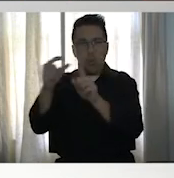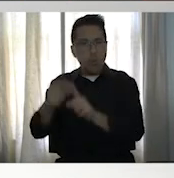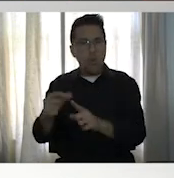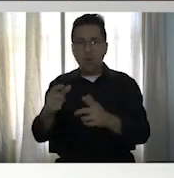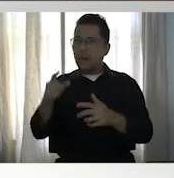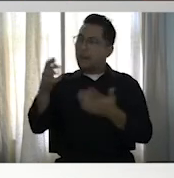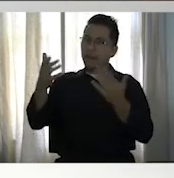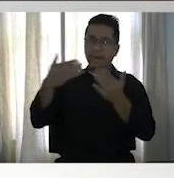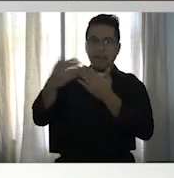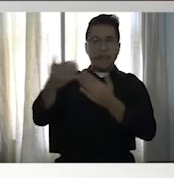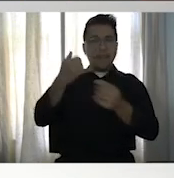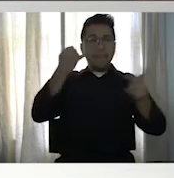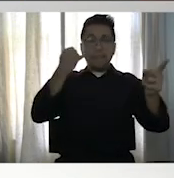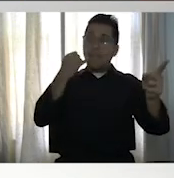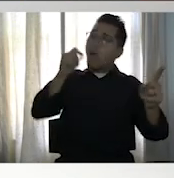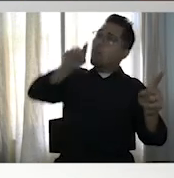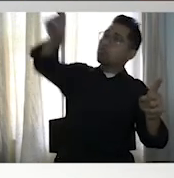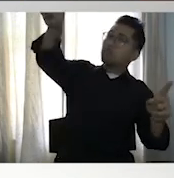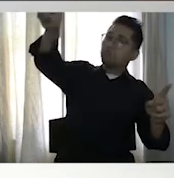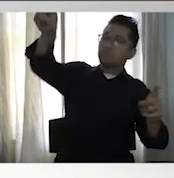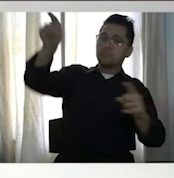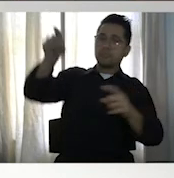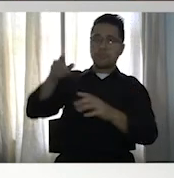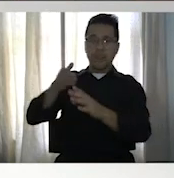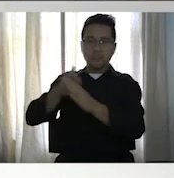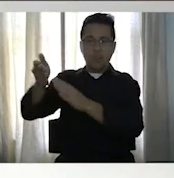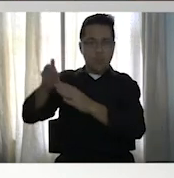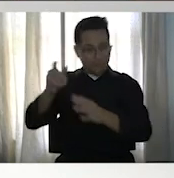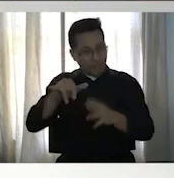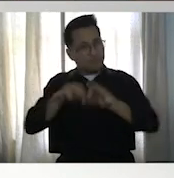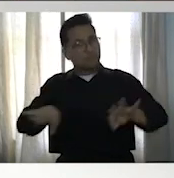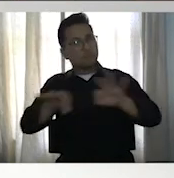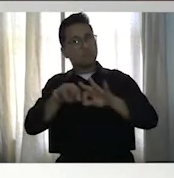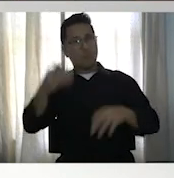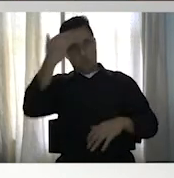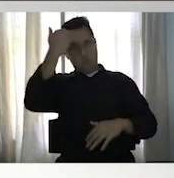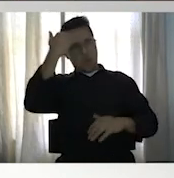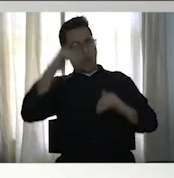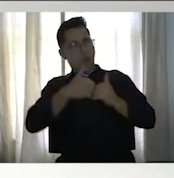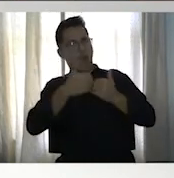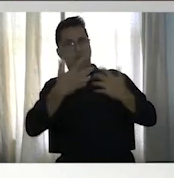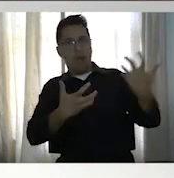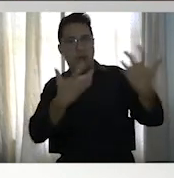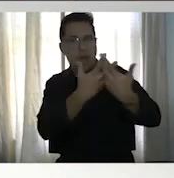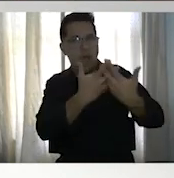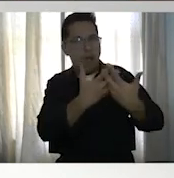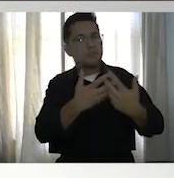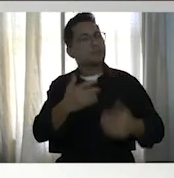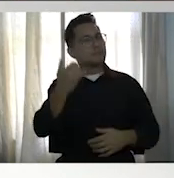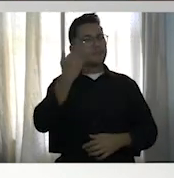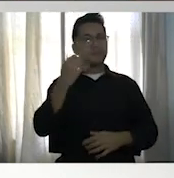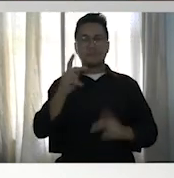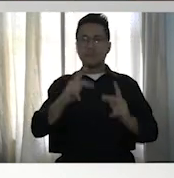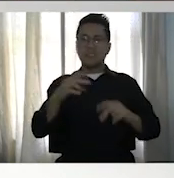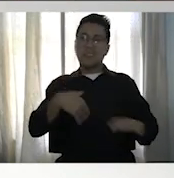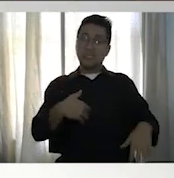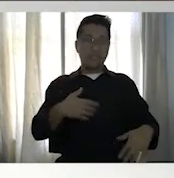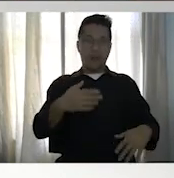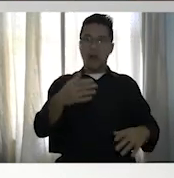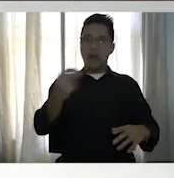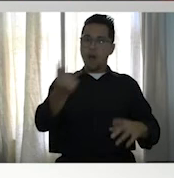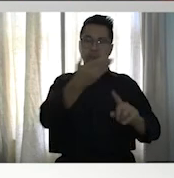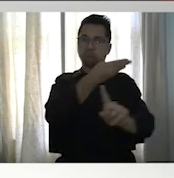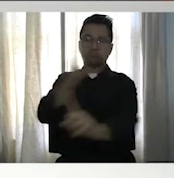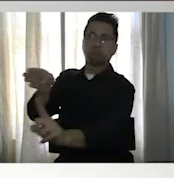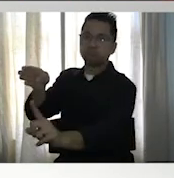zone. This is really important, so we know how to be, and teachers know how to be. So when people say, all of a sudden he just went into the red zone, no,